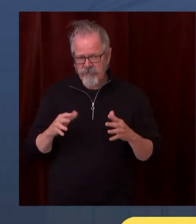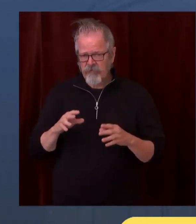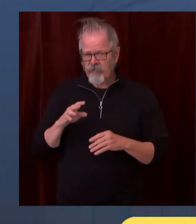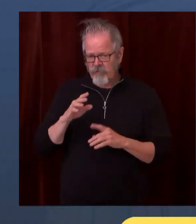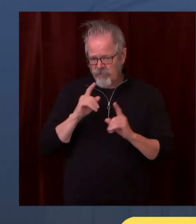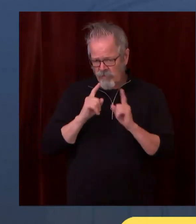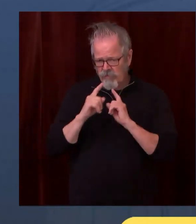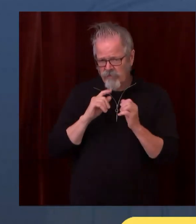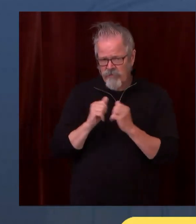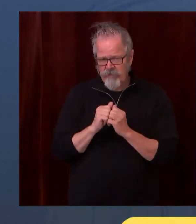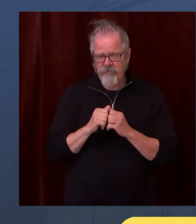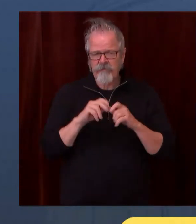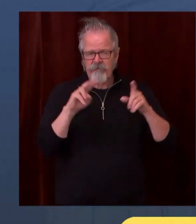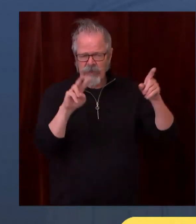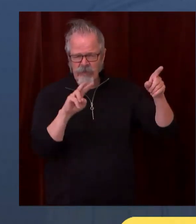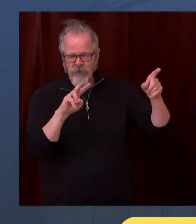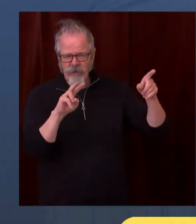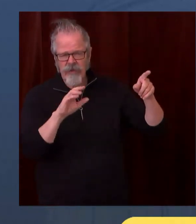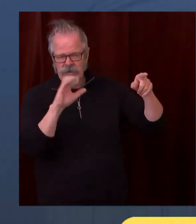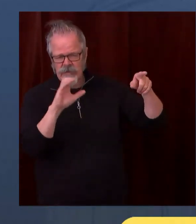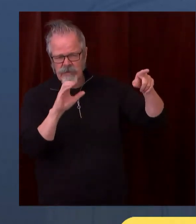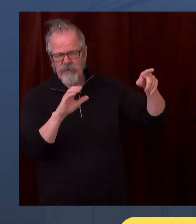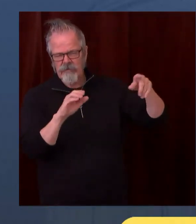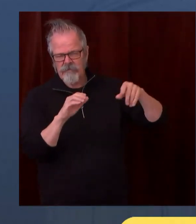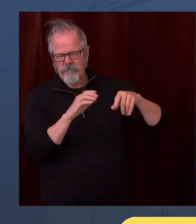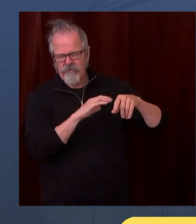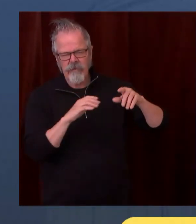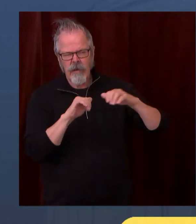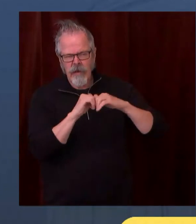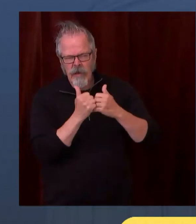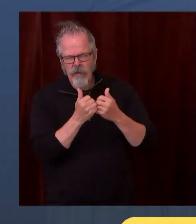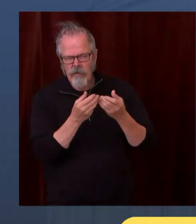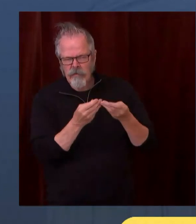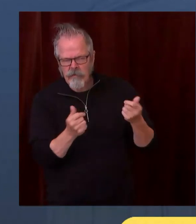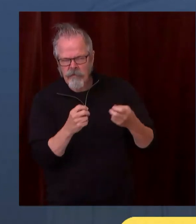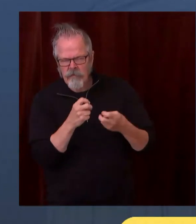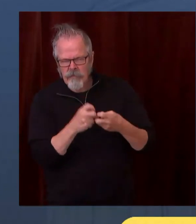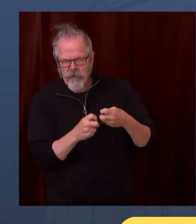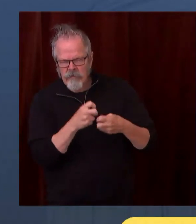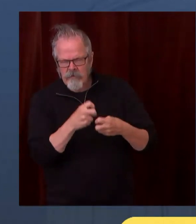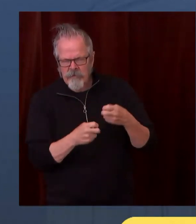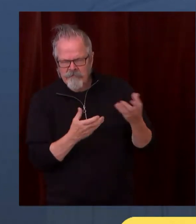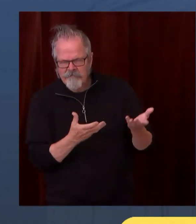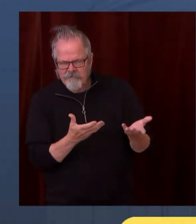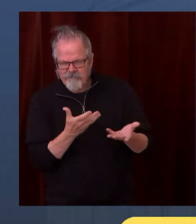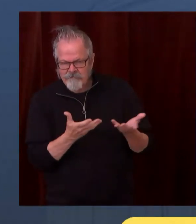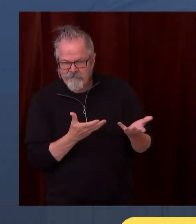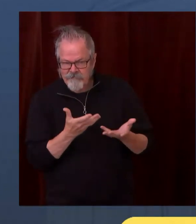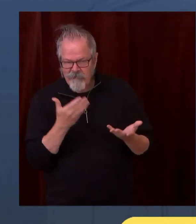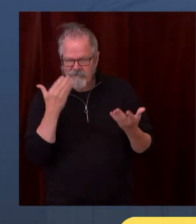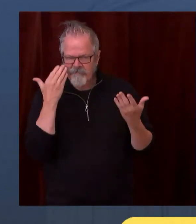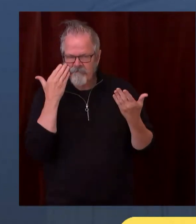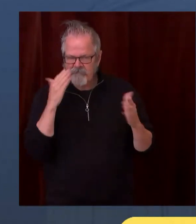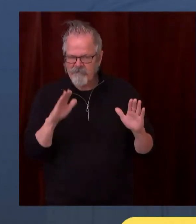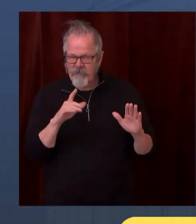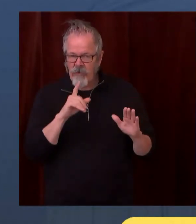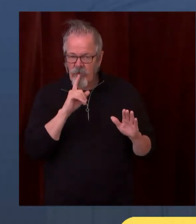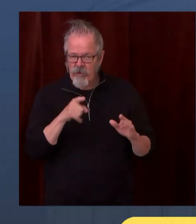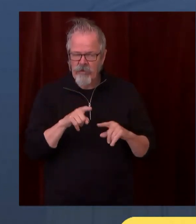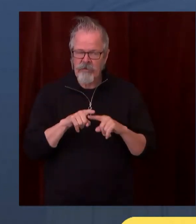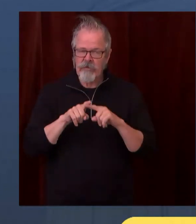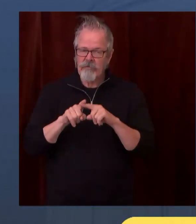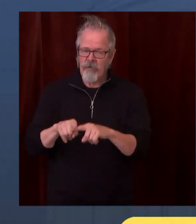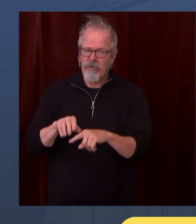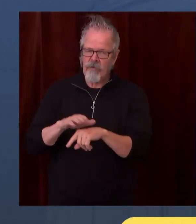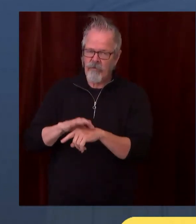So at the moment, I don't have a solution, but we should all try to be creative to find one. By the way, there is something I forgot